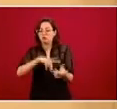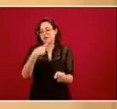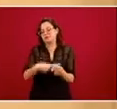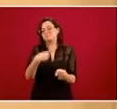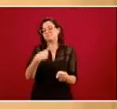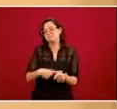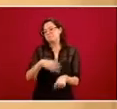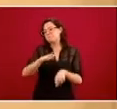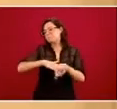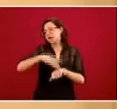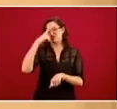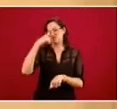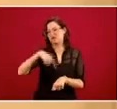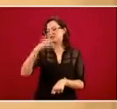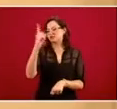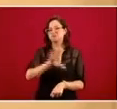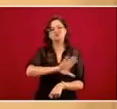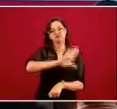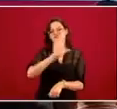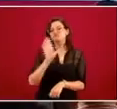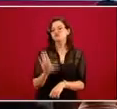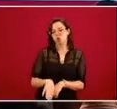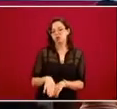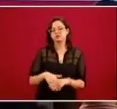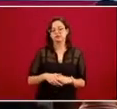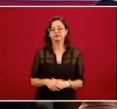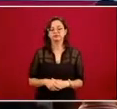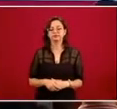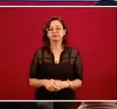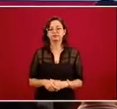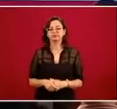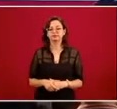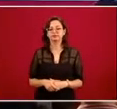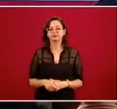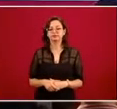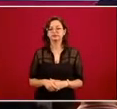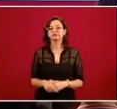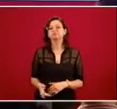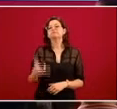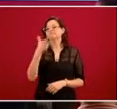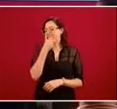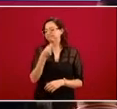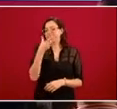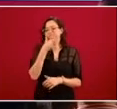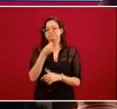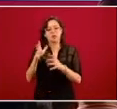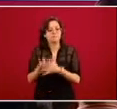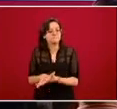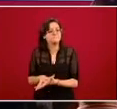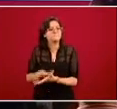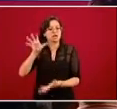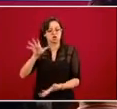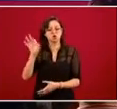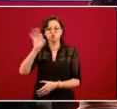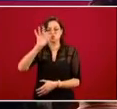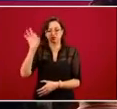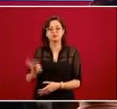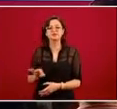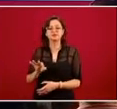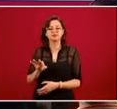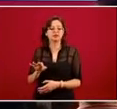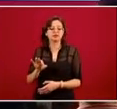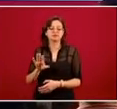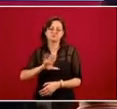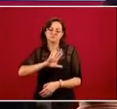We are still studying some of these elements and how they associate to a higher risk of death.